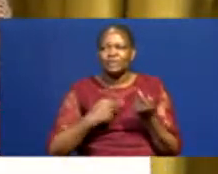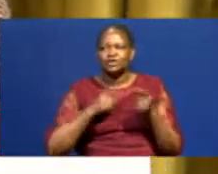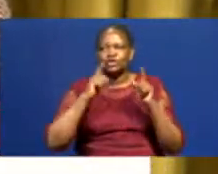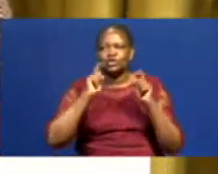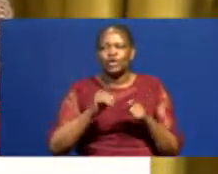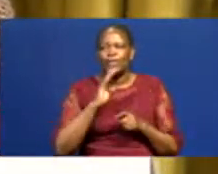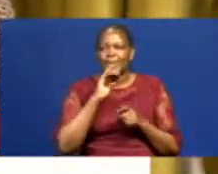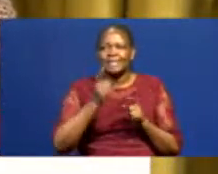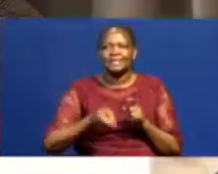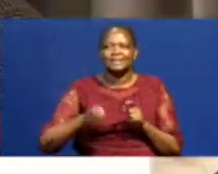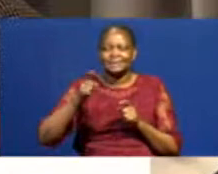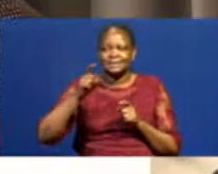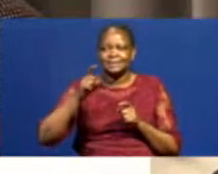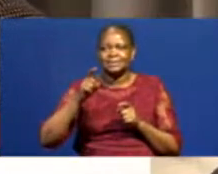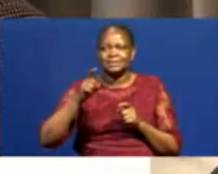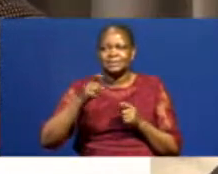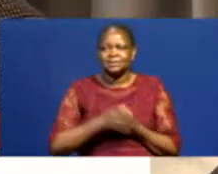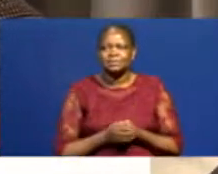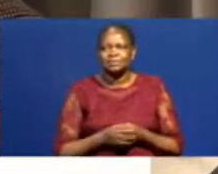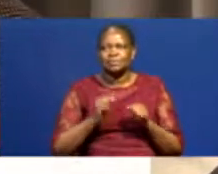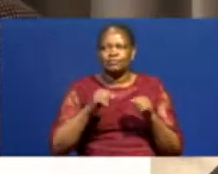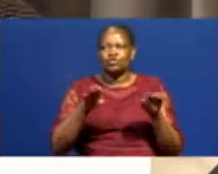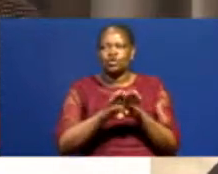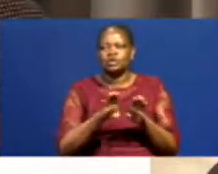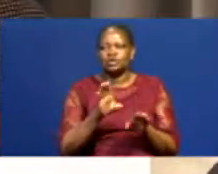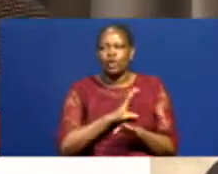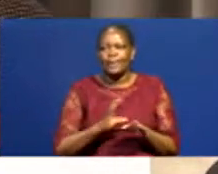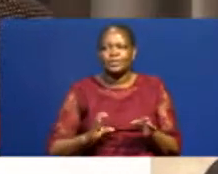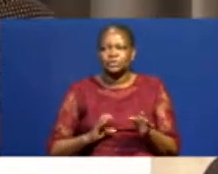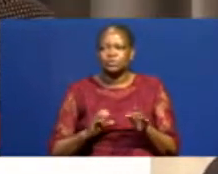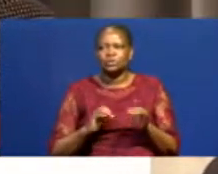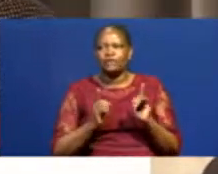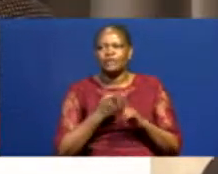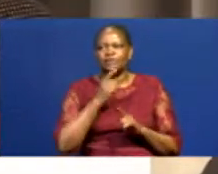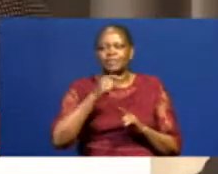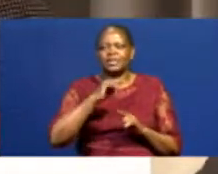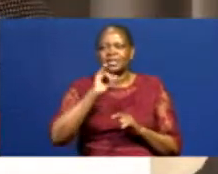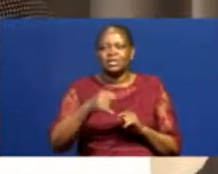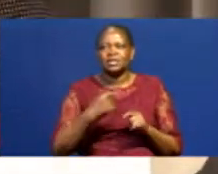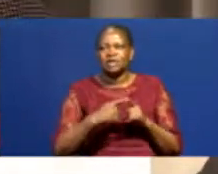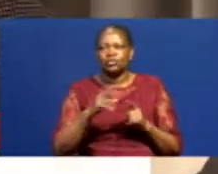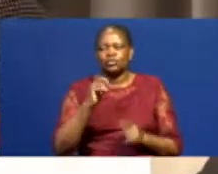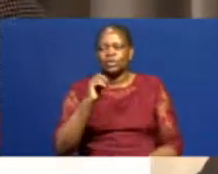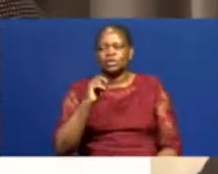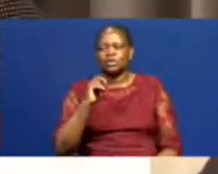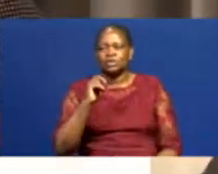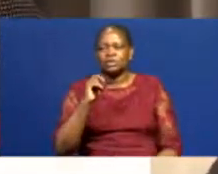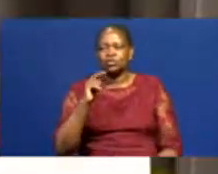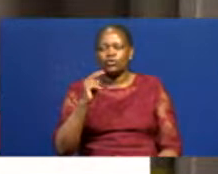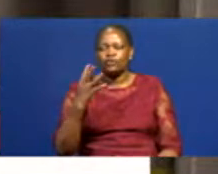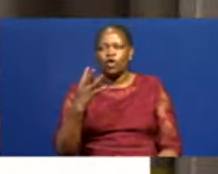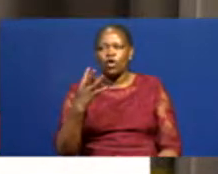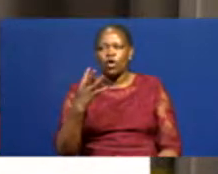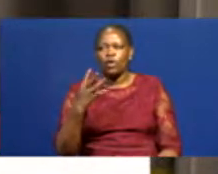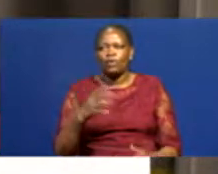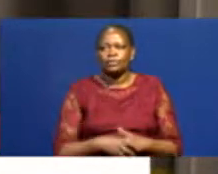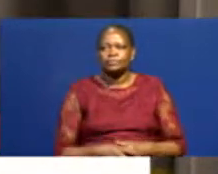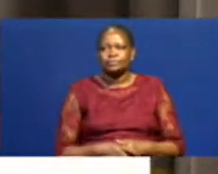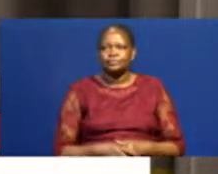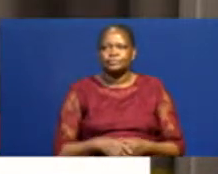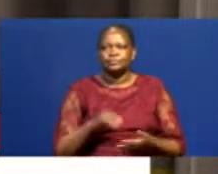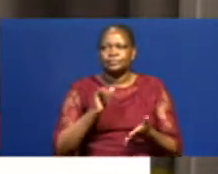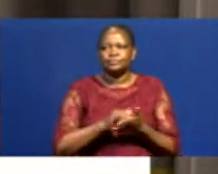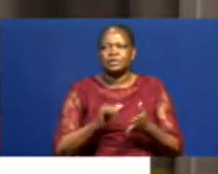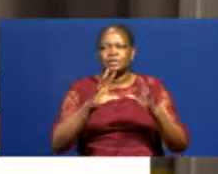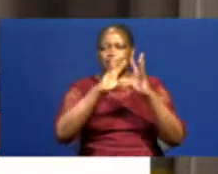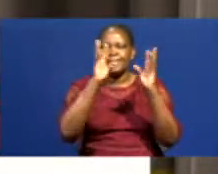be increased. We are likely to close the commission on 1st of January 2024. That's actually the